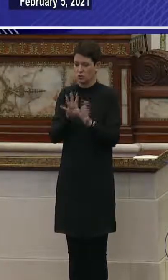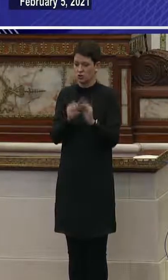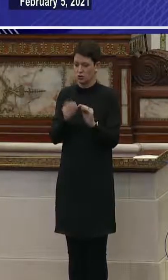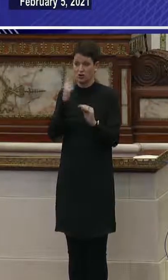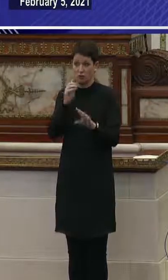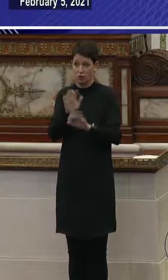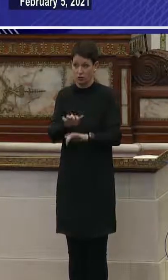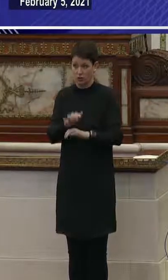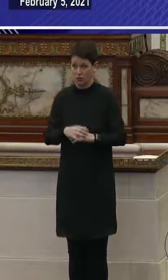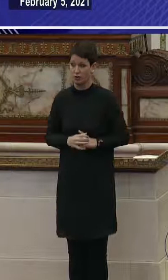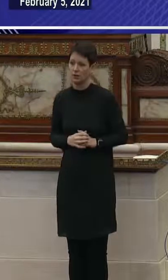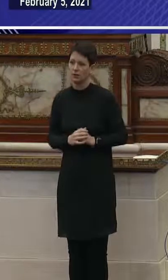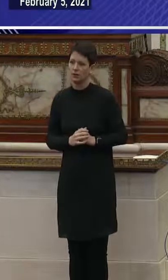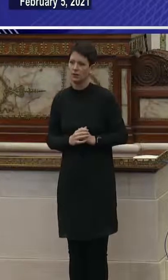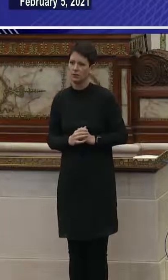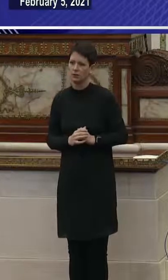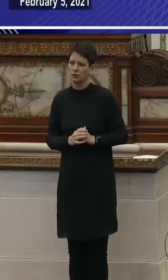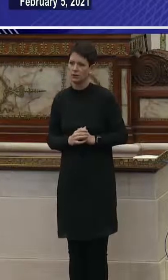record.